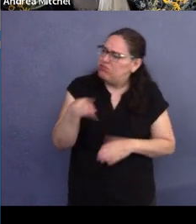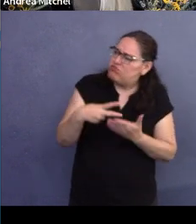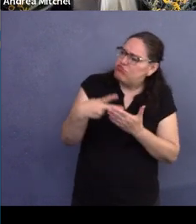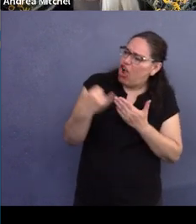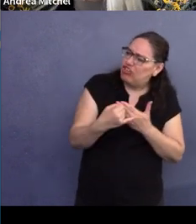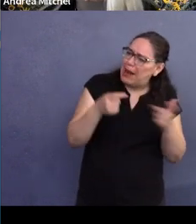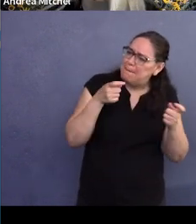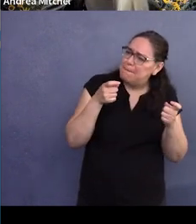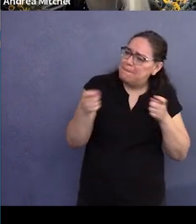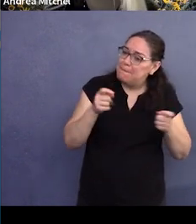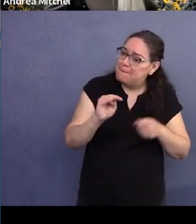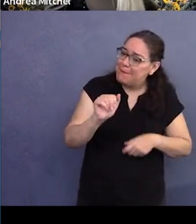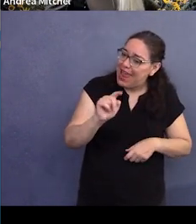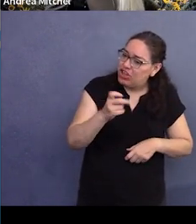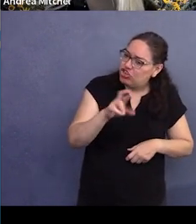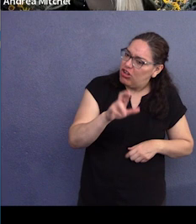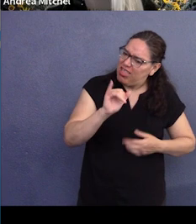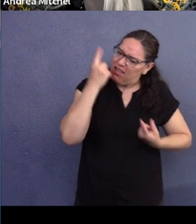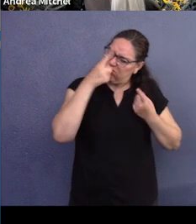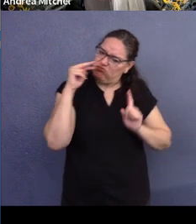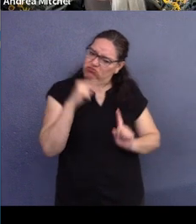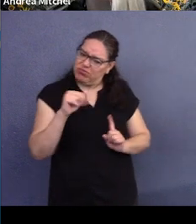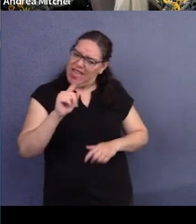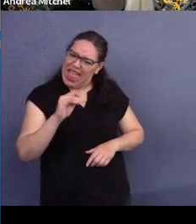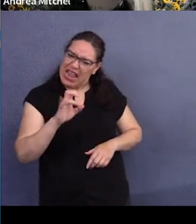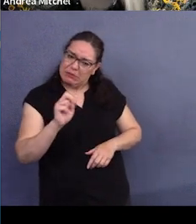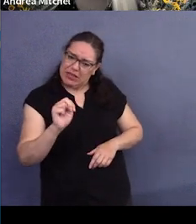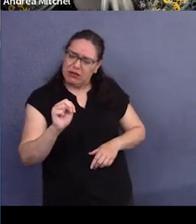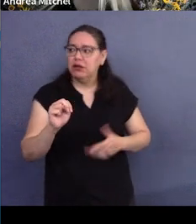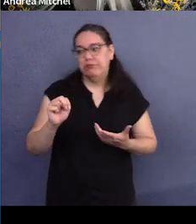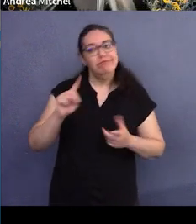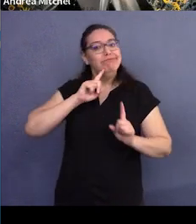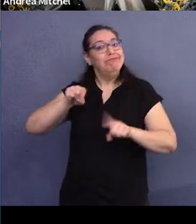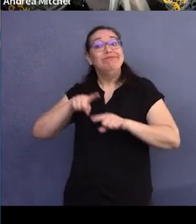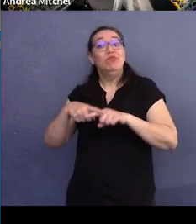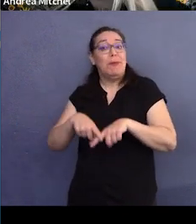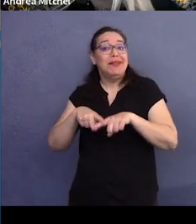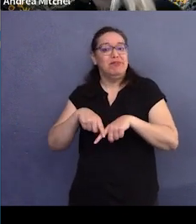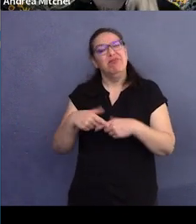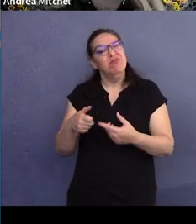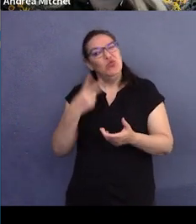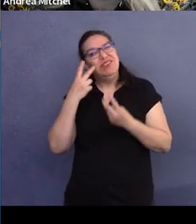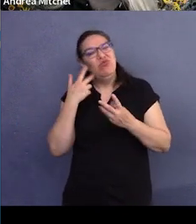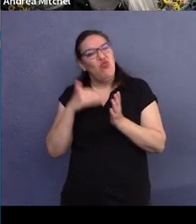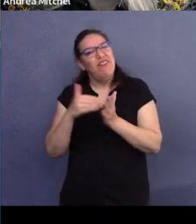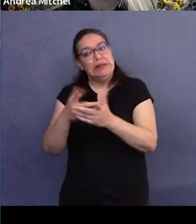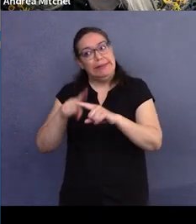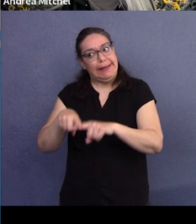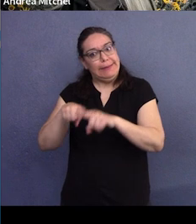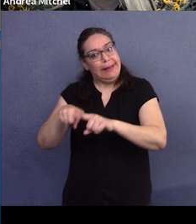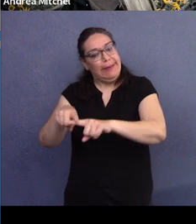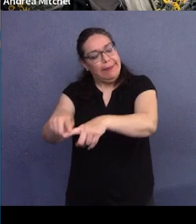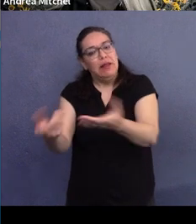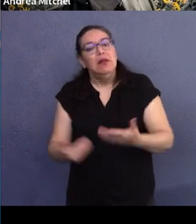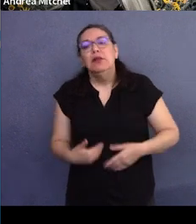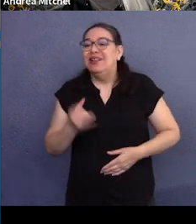admin? Depends. You're going to hear a lot of this. It depends. If a project manager is also